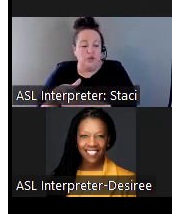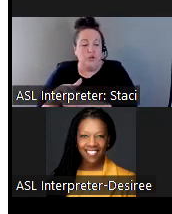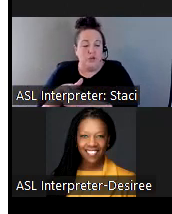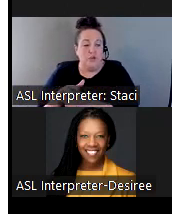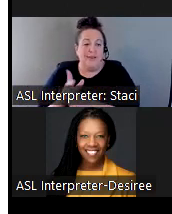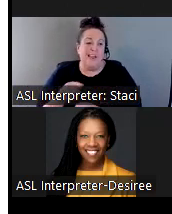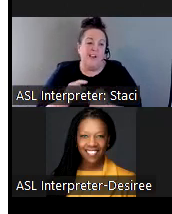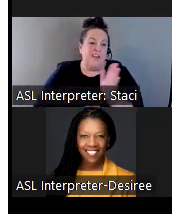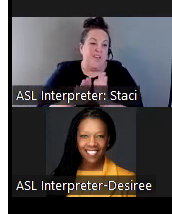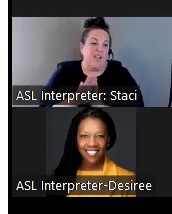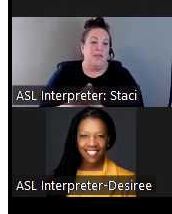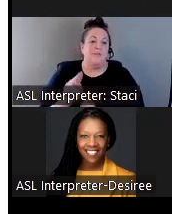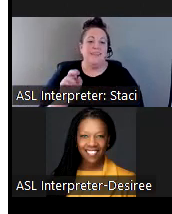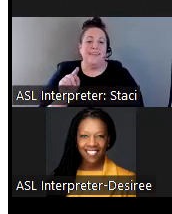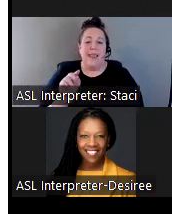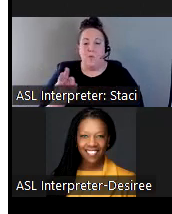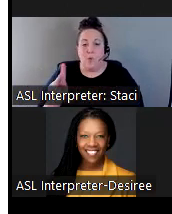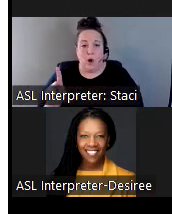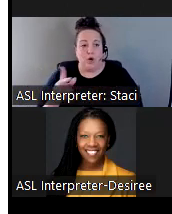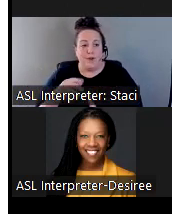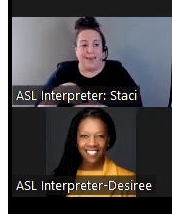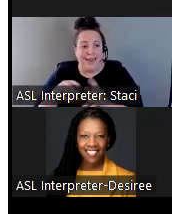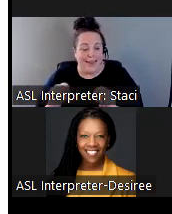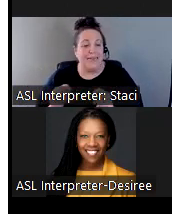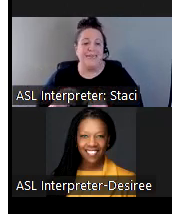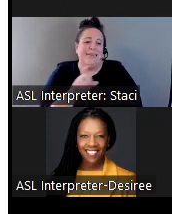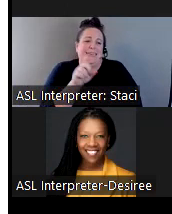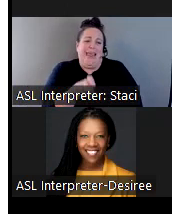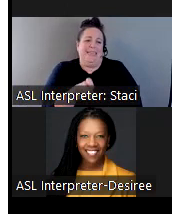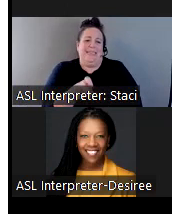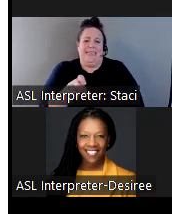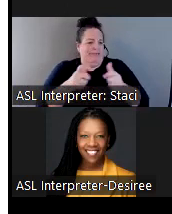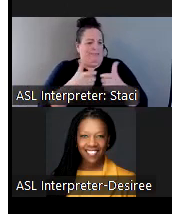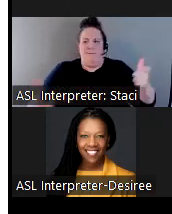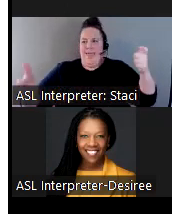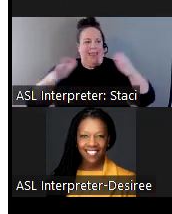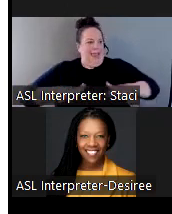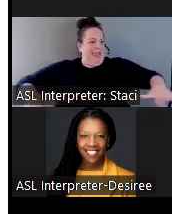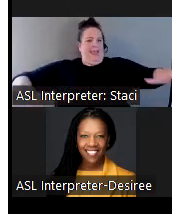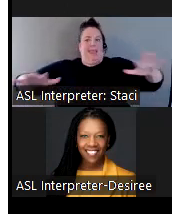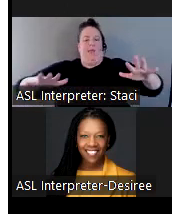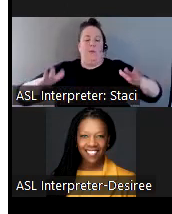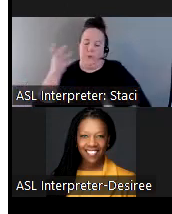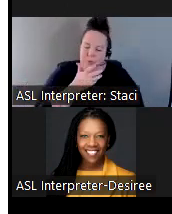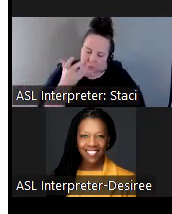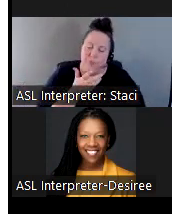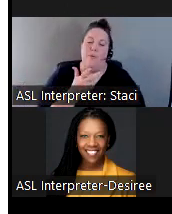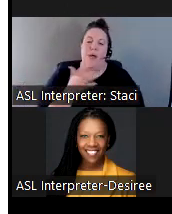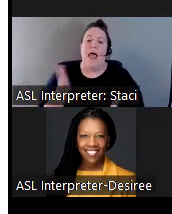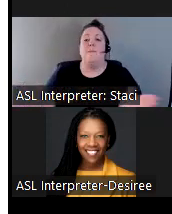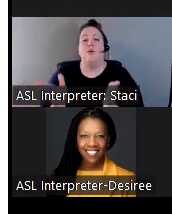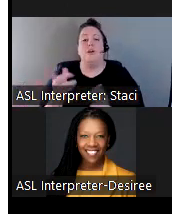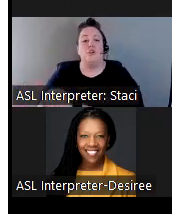to develop networks within it, because Texas is just huge. So I am going to encourage everyone to look at